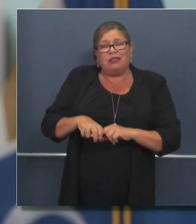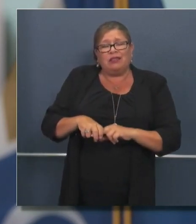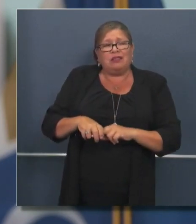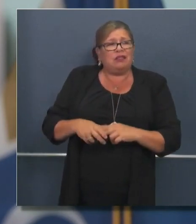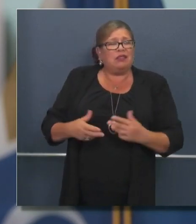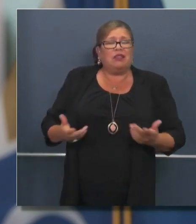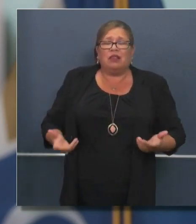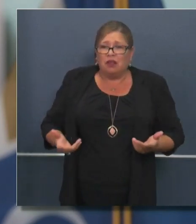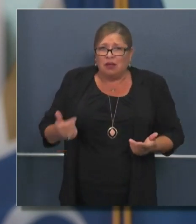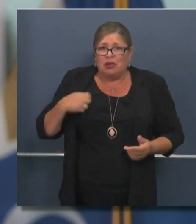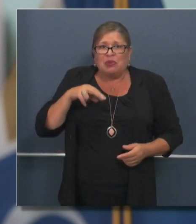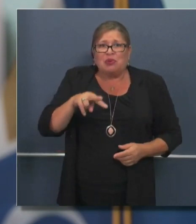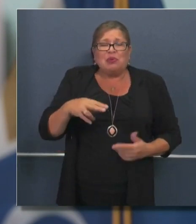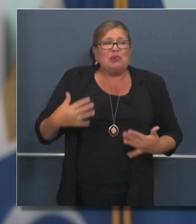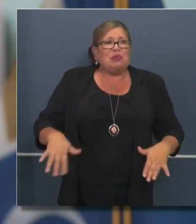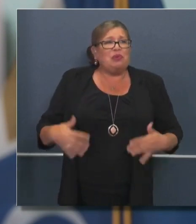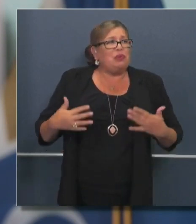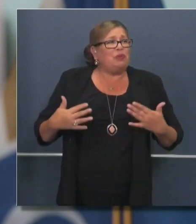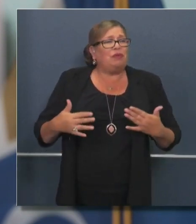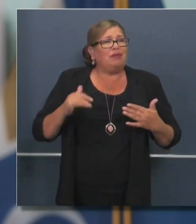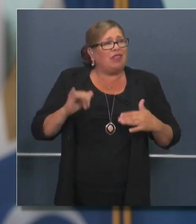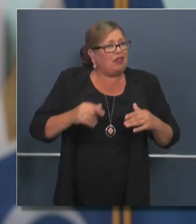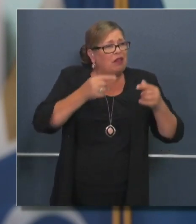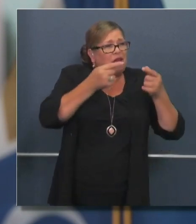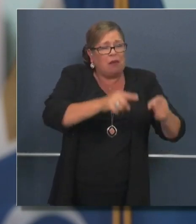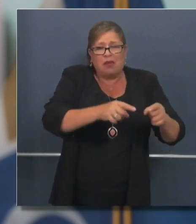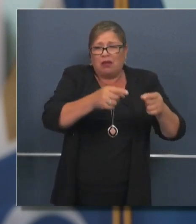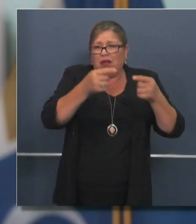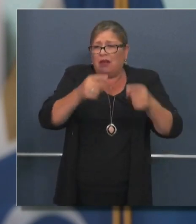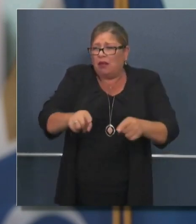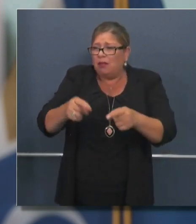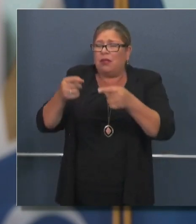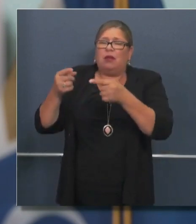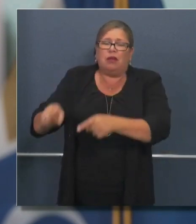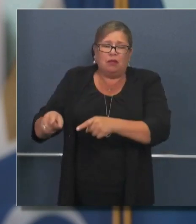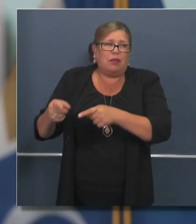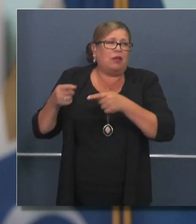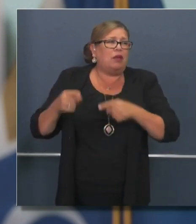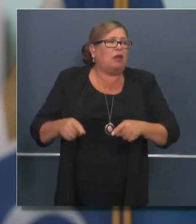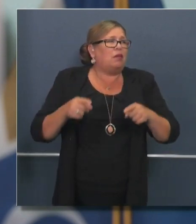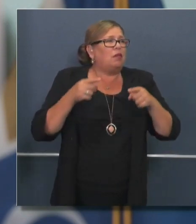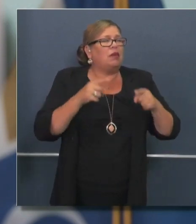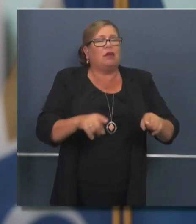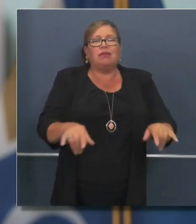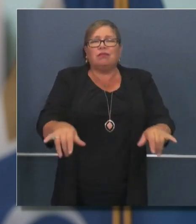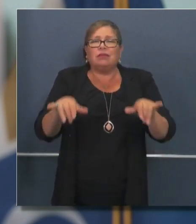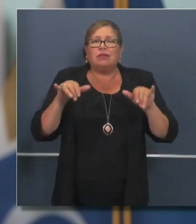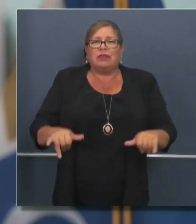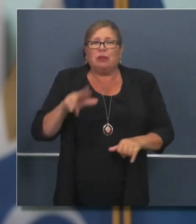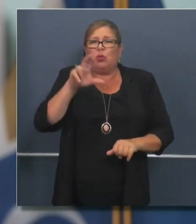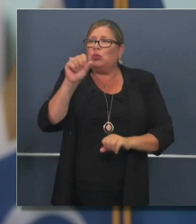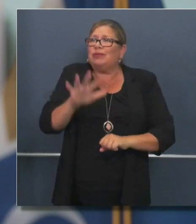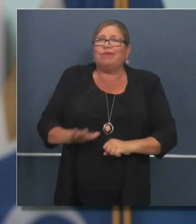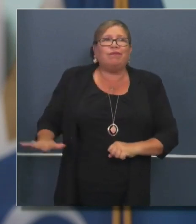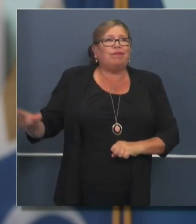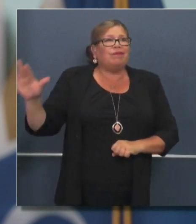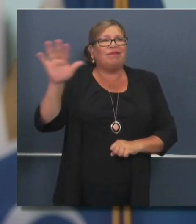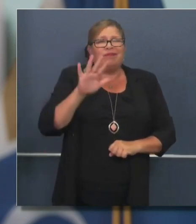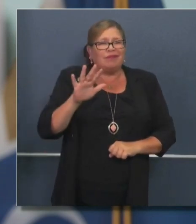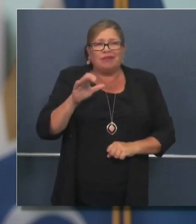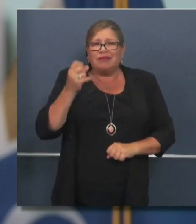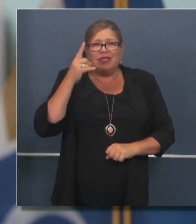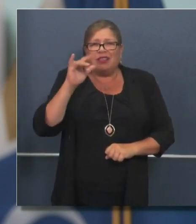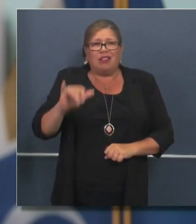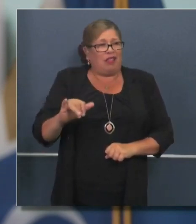totality and the magnitude of incidents of that kind that persist all across this country that are not part